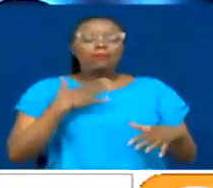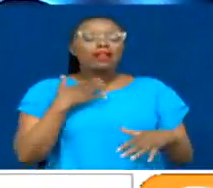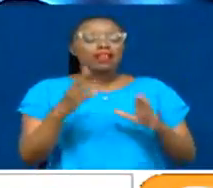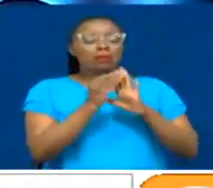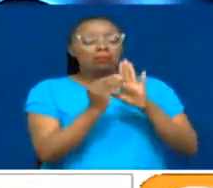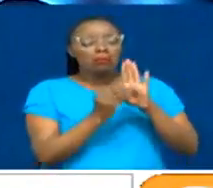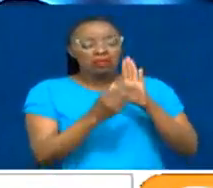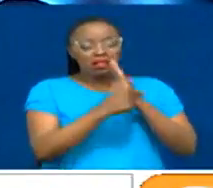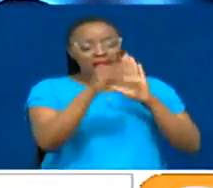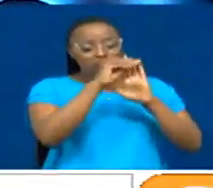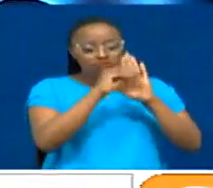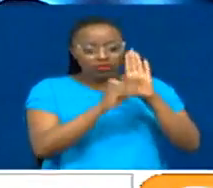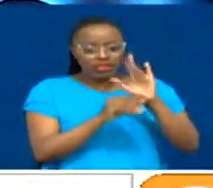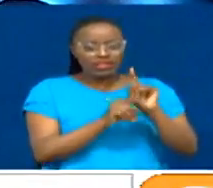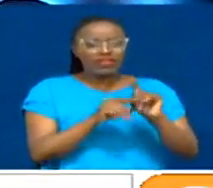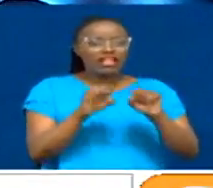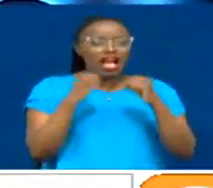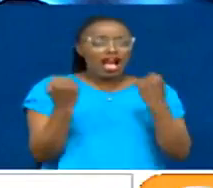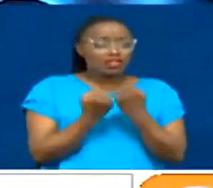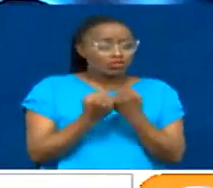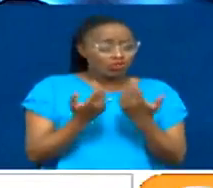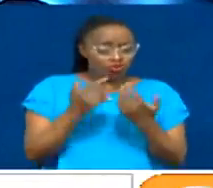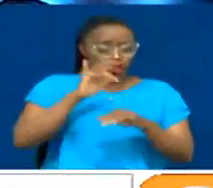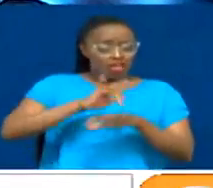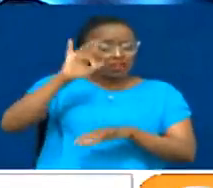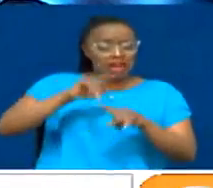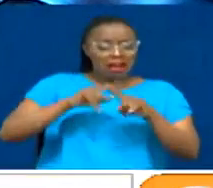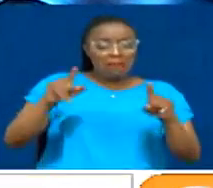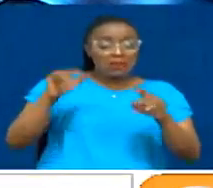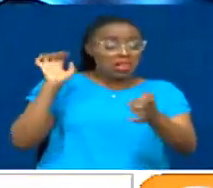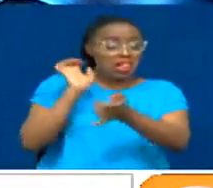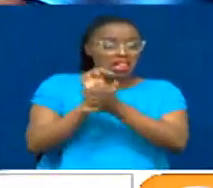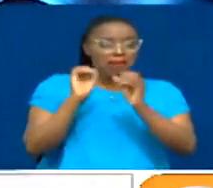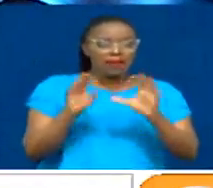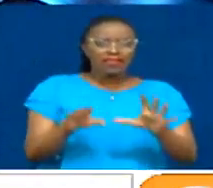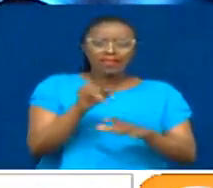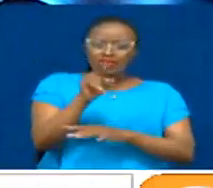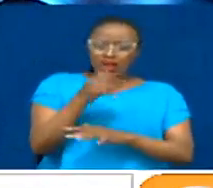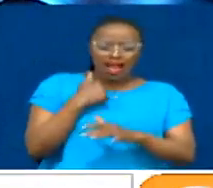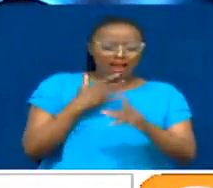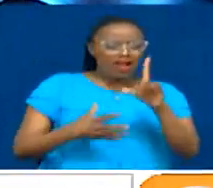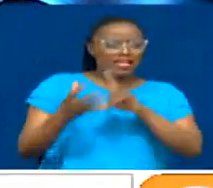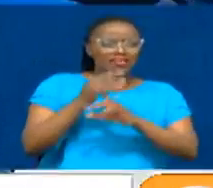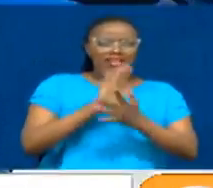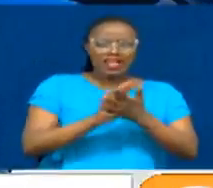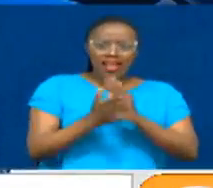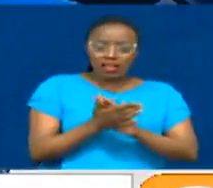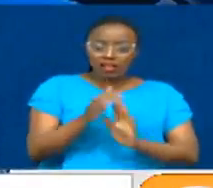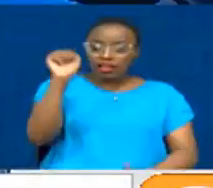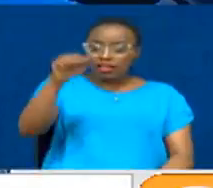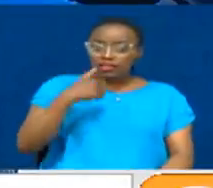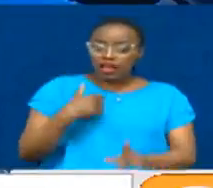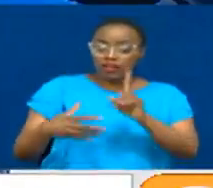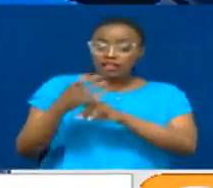the list. That's a social consequence. True. It's not something that will put them behind bars. Has it yielded anything? Yes, it has.